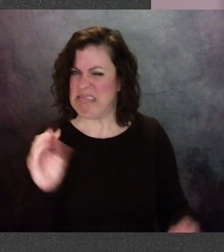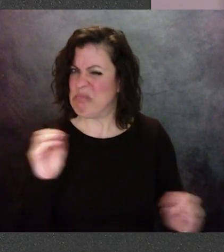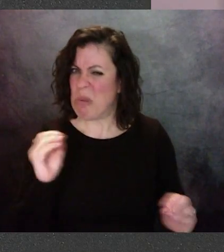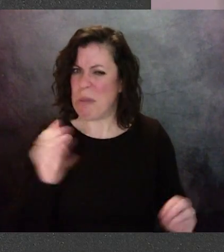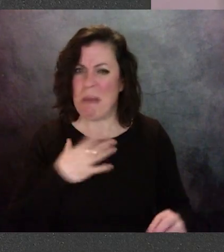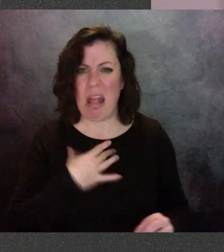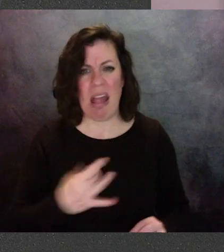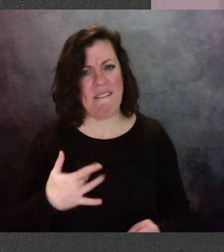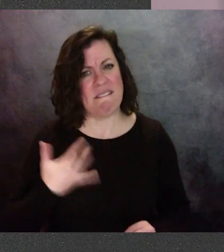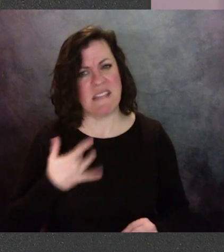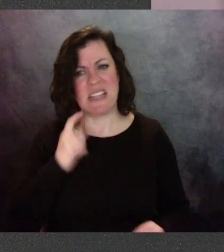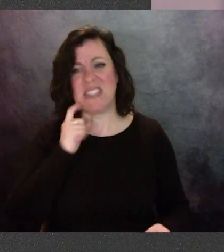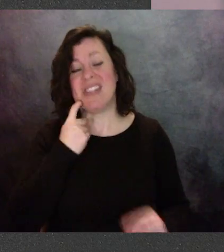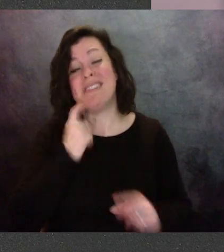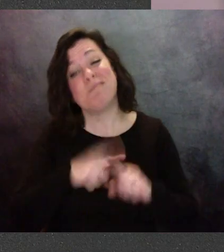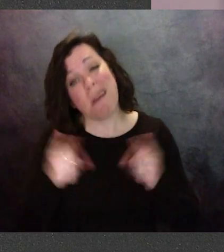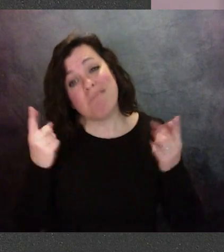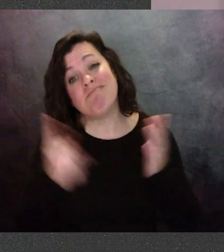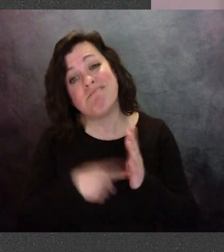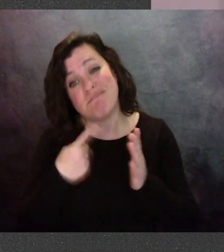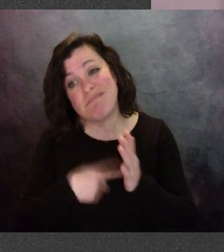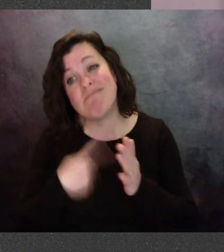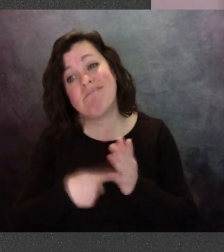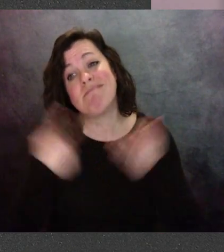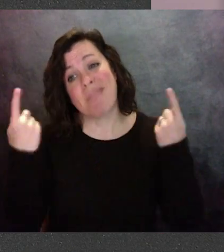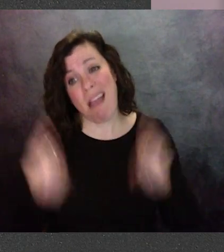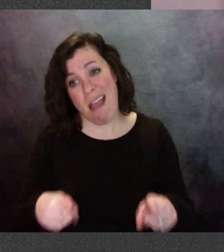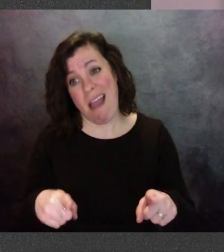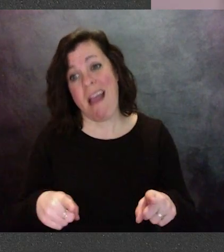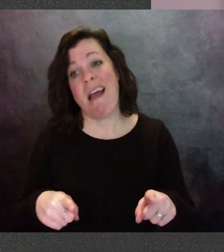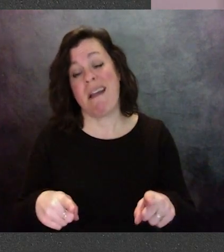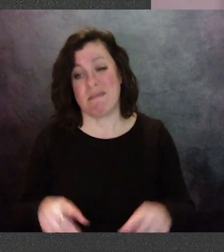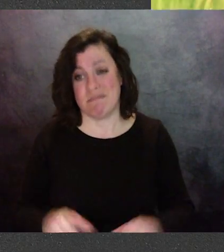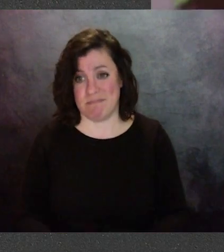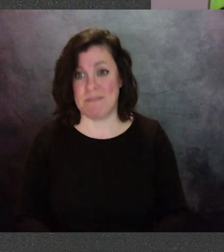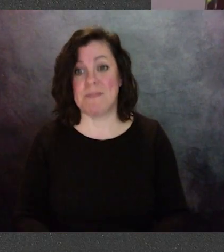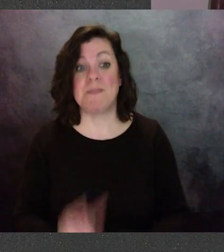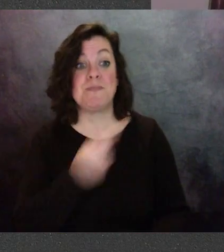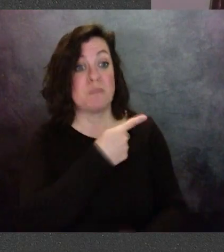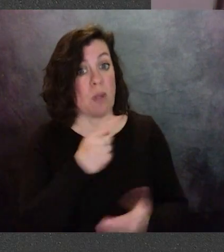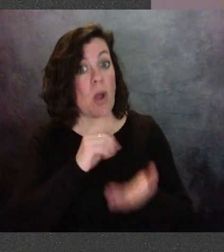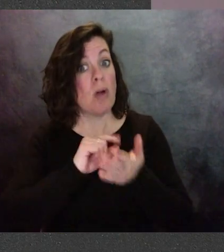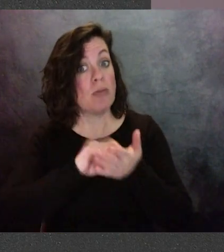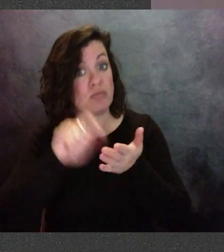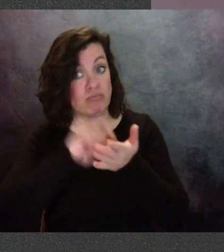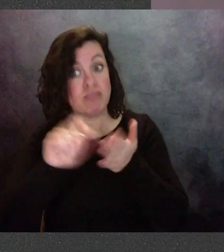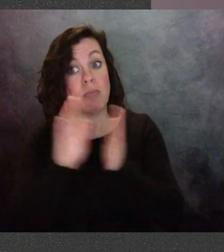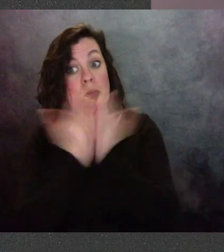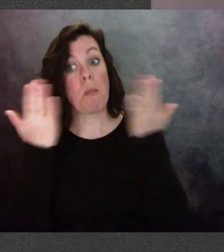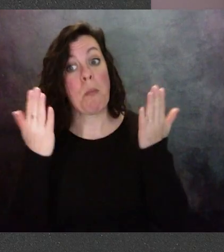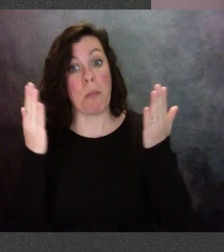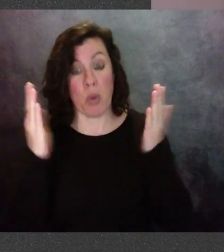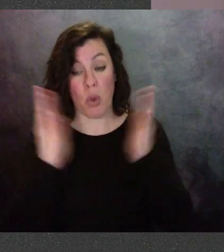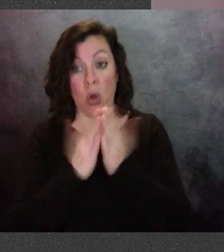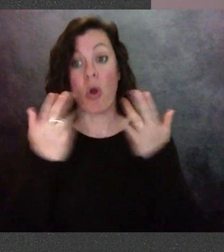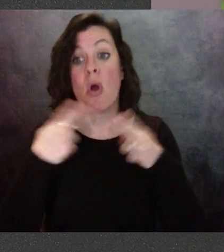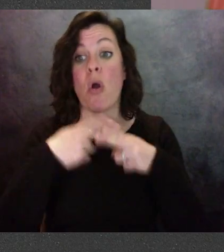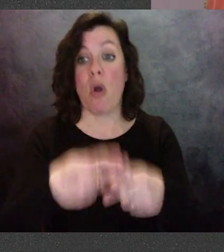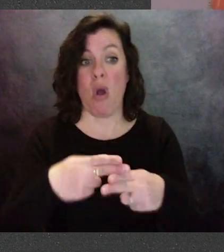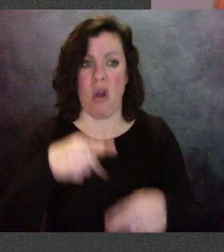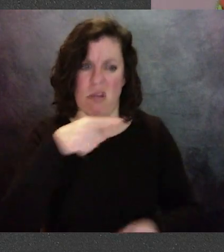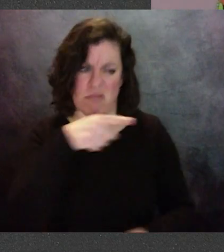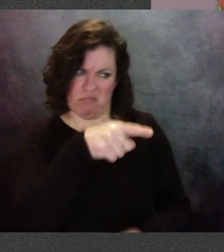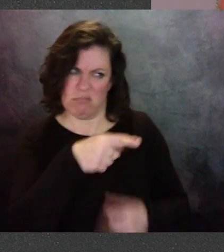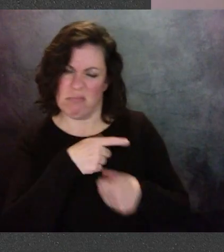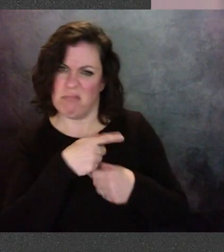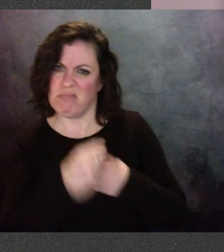it that makes you the person that you are. I'd like to share this story with you called This Makes Me Jealous. And you'll get a great tip in here